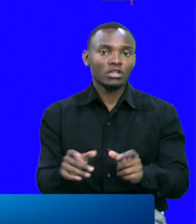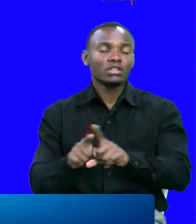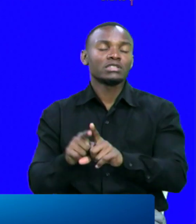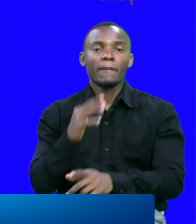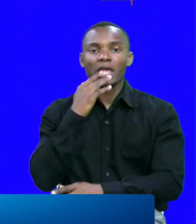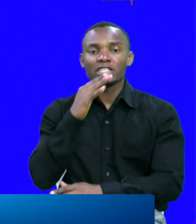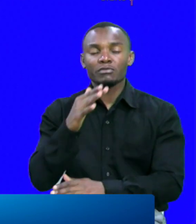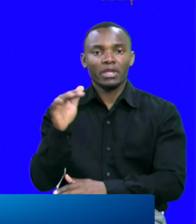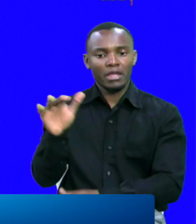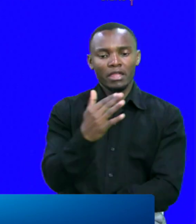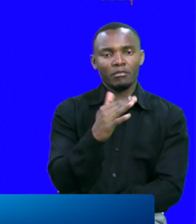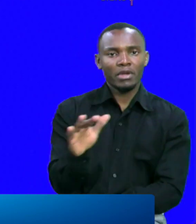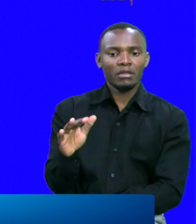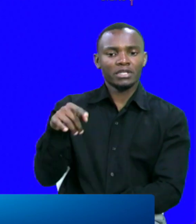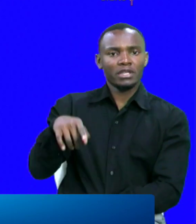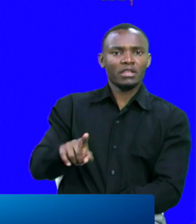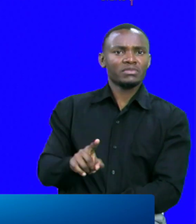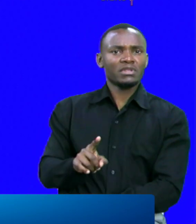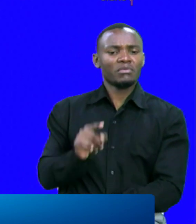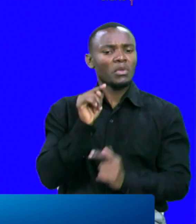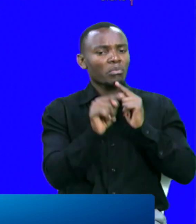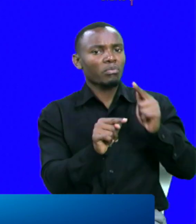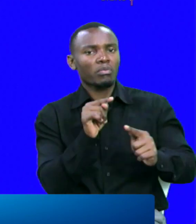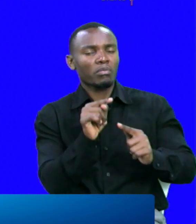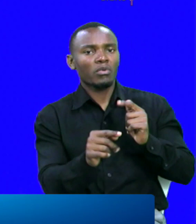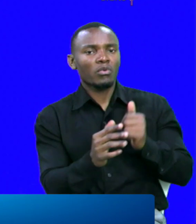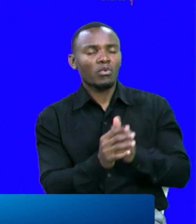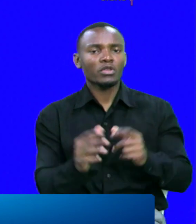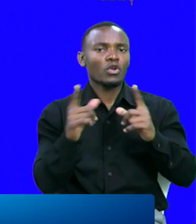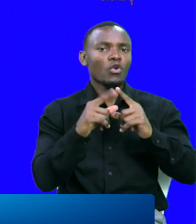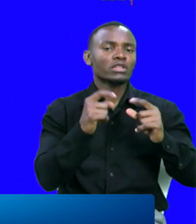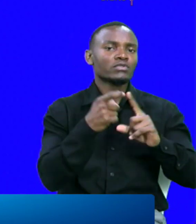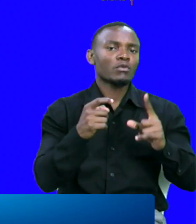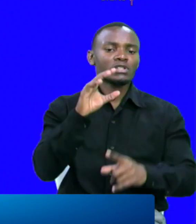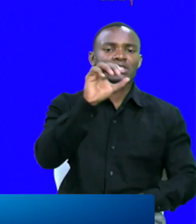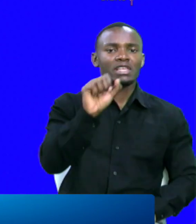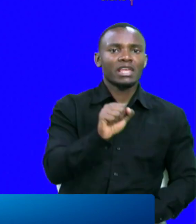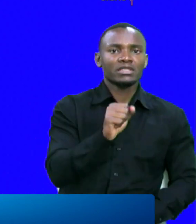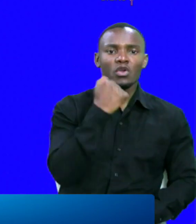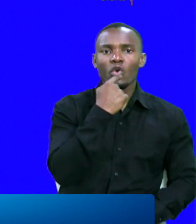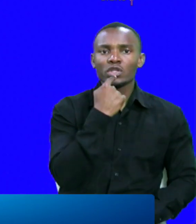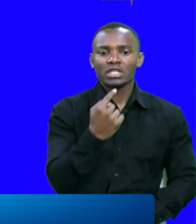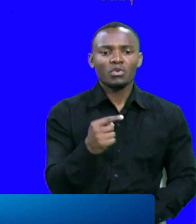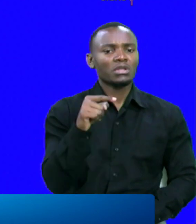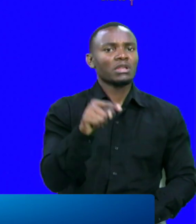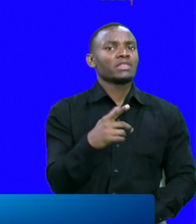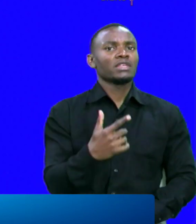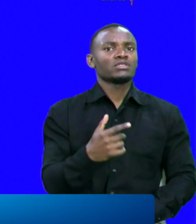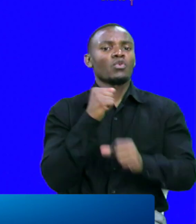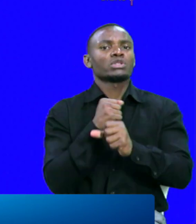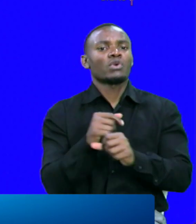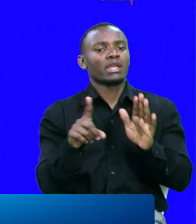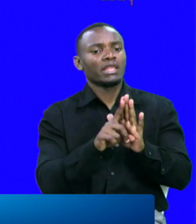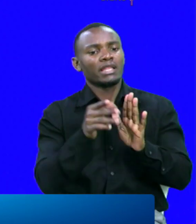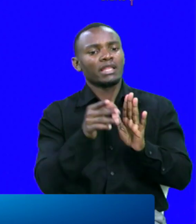differing statements by Interior Cabinet Secretary Professor Kithure Kindiki and his ICT counterpart Eliud Owalo. Now, National Assembly Minority